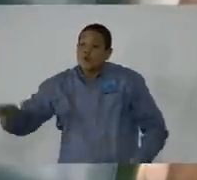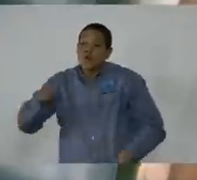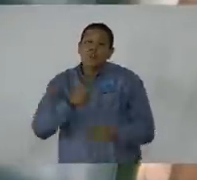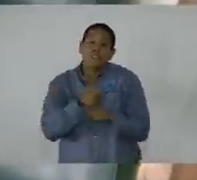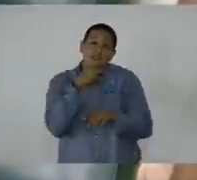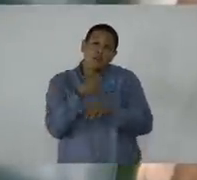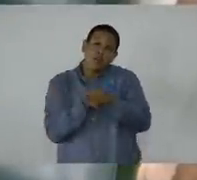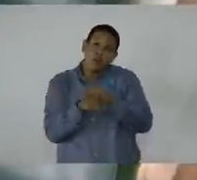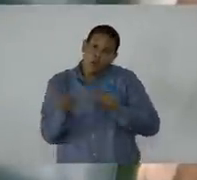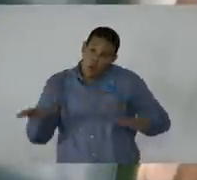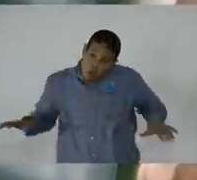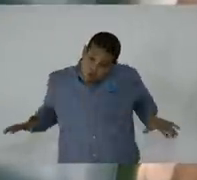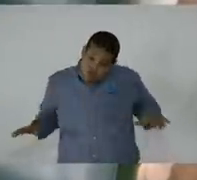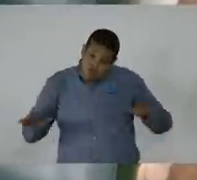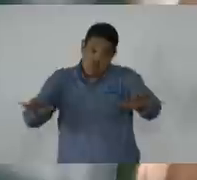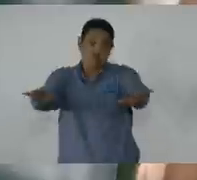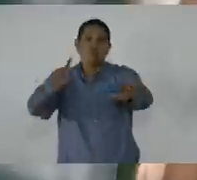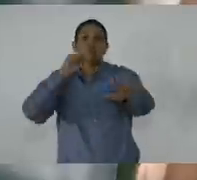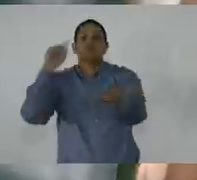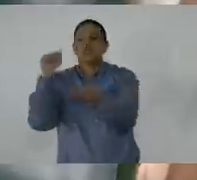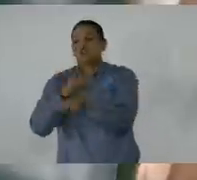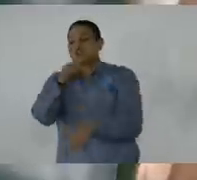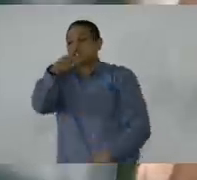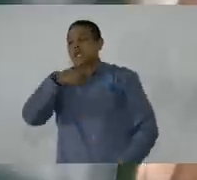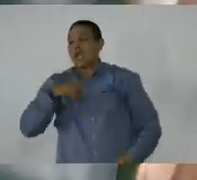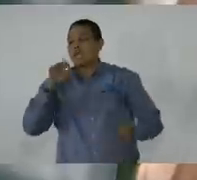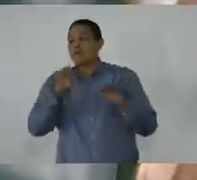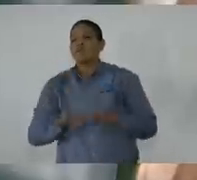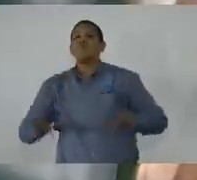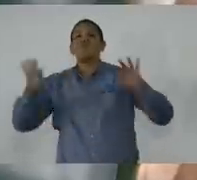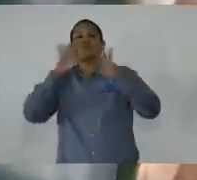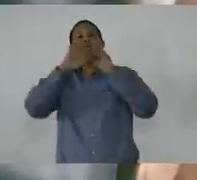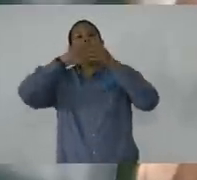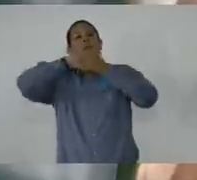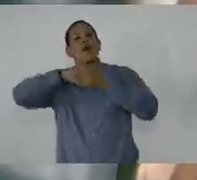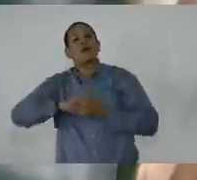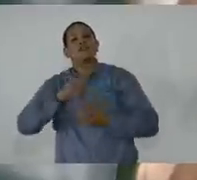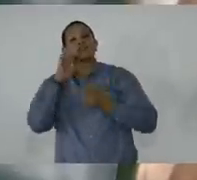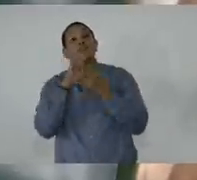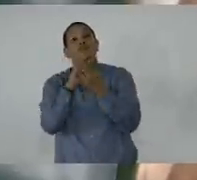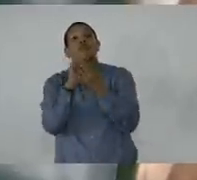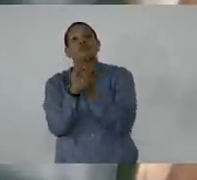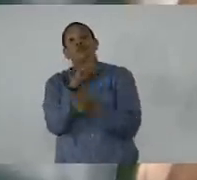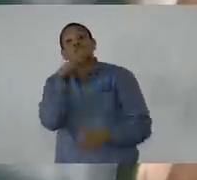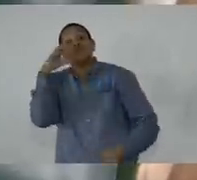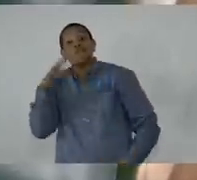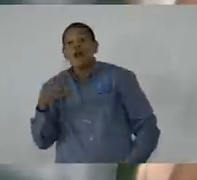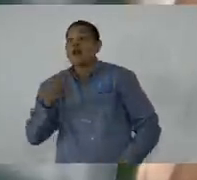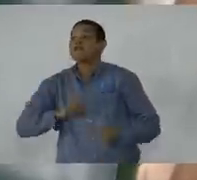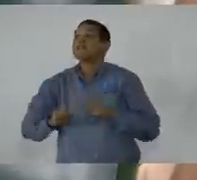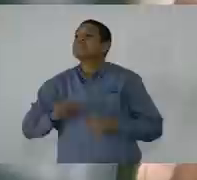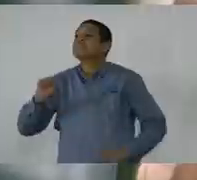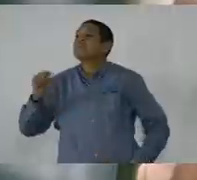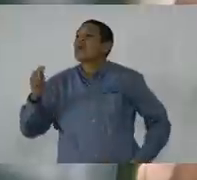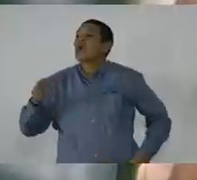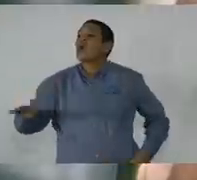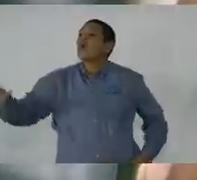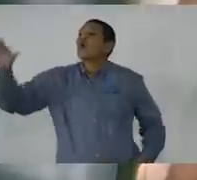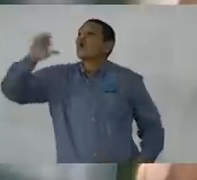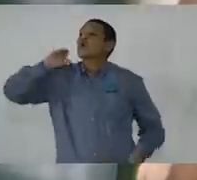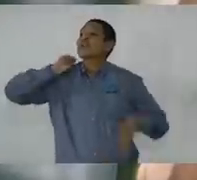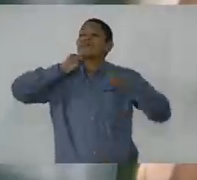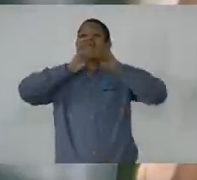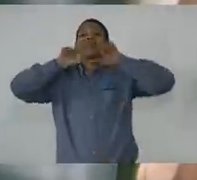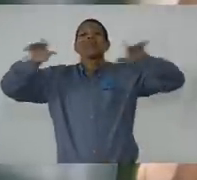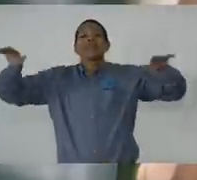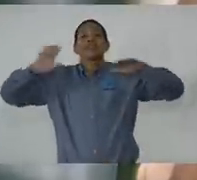worked hard to ensure that we have critical partnerships and relationships with farmers, stakeholders alike across the country